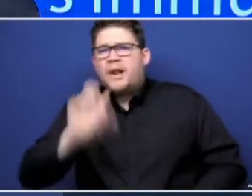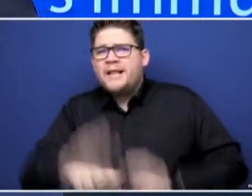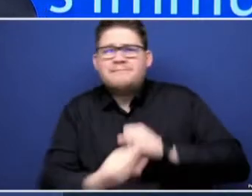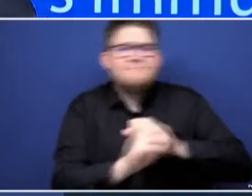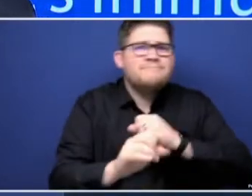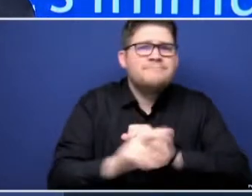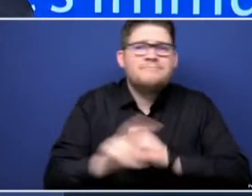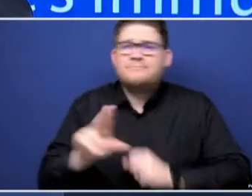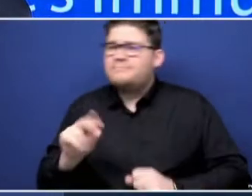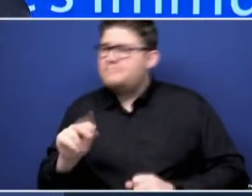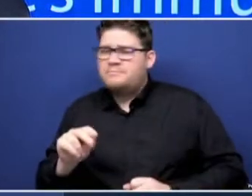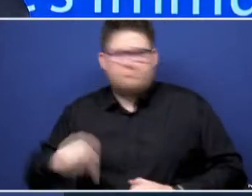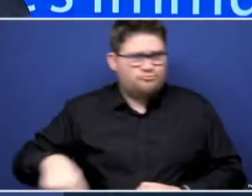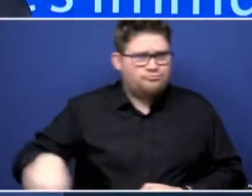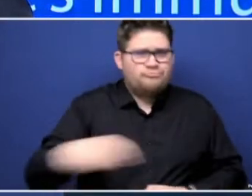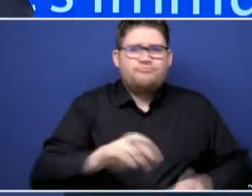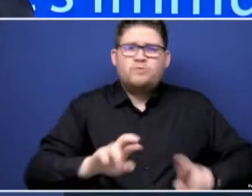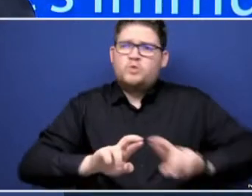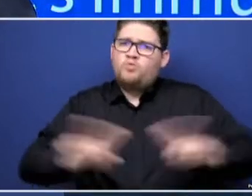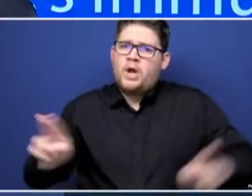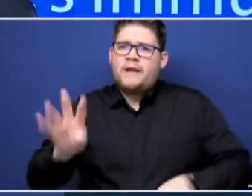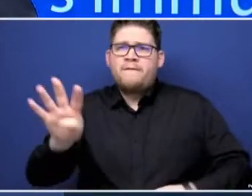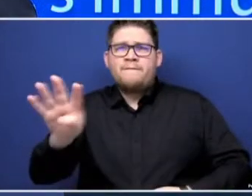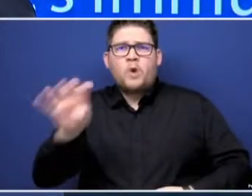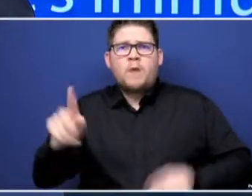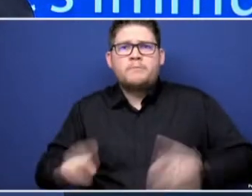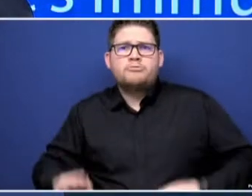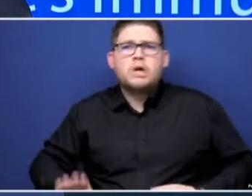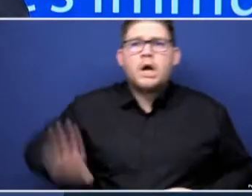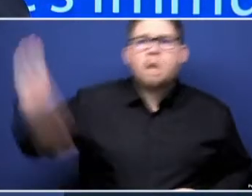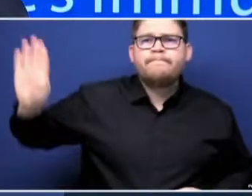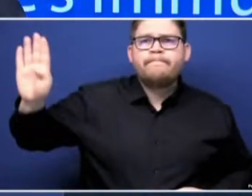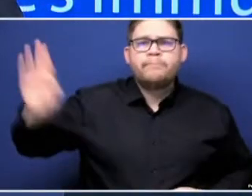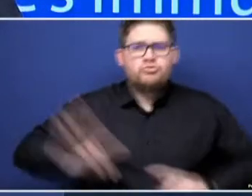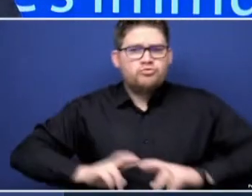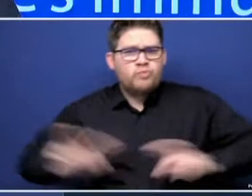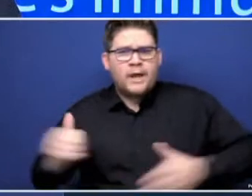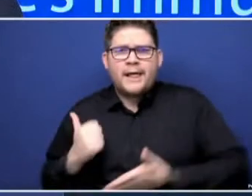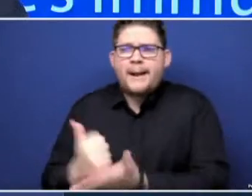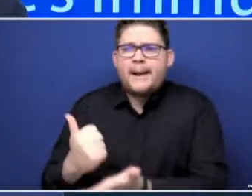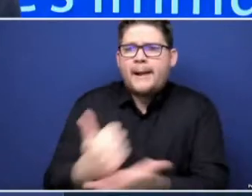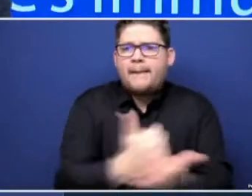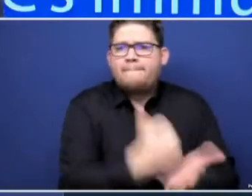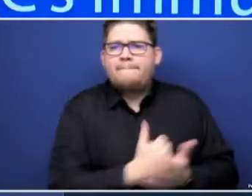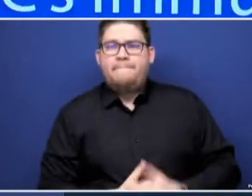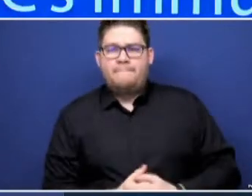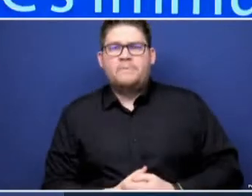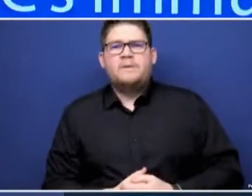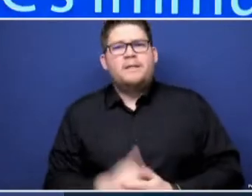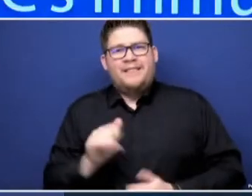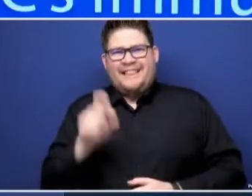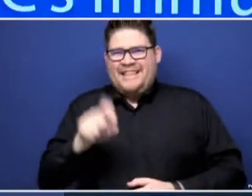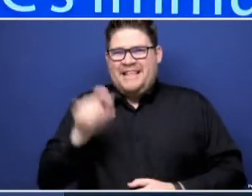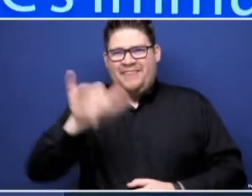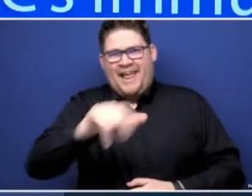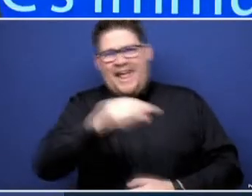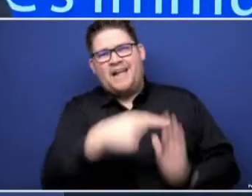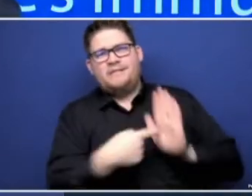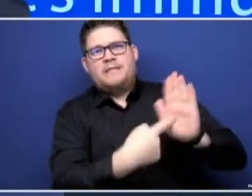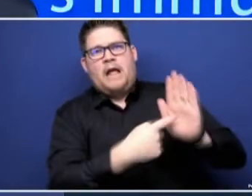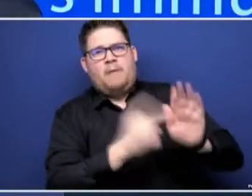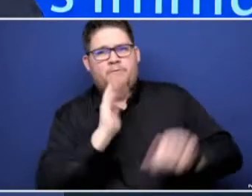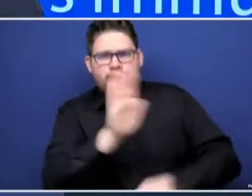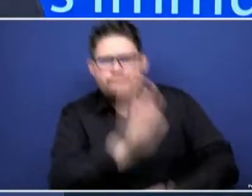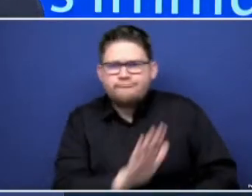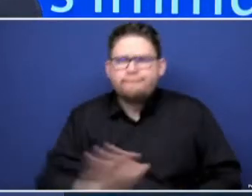undertaking we as a community have ever taken. These are challenging times, but they're also inspiring times. And we have two people joining us